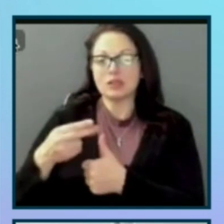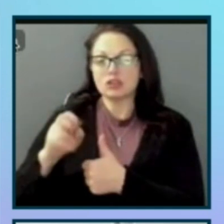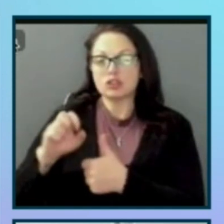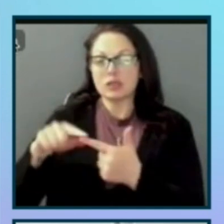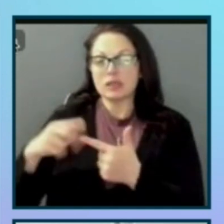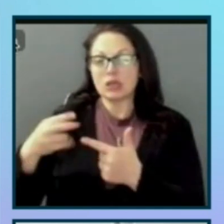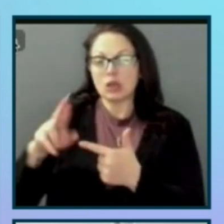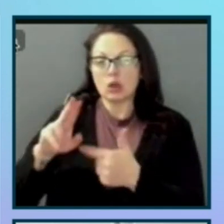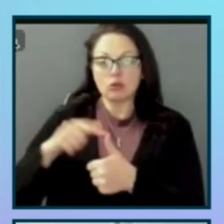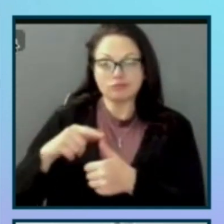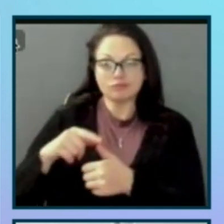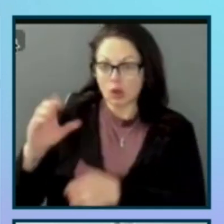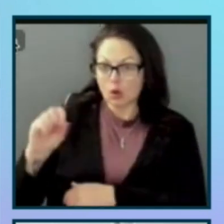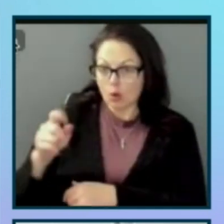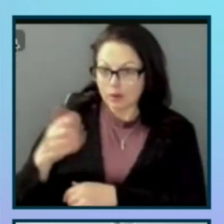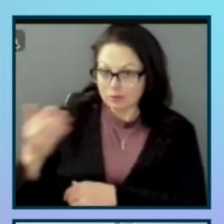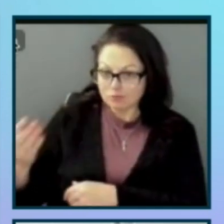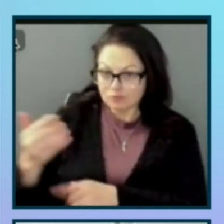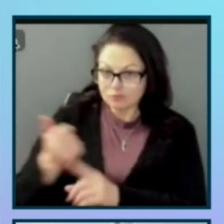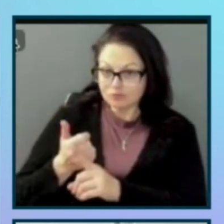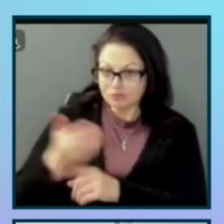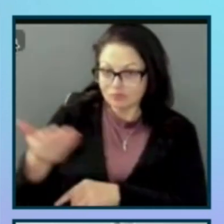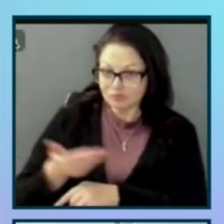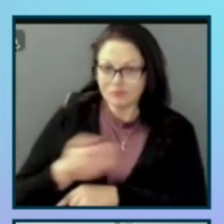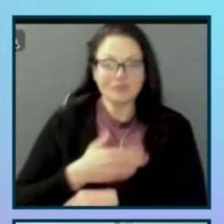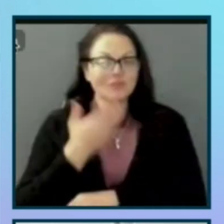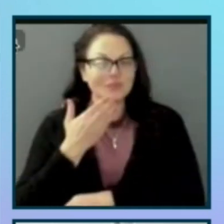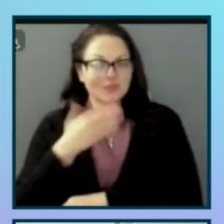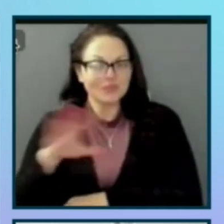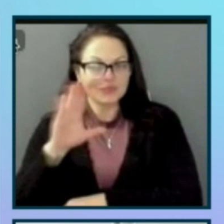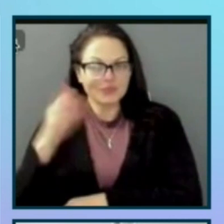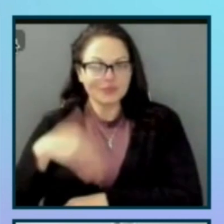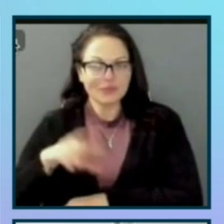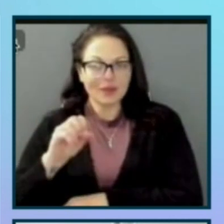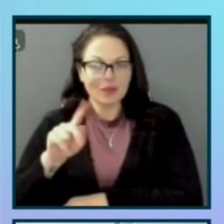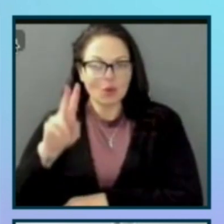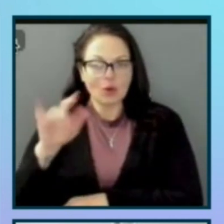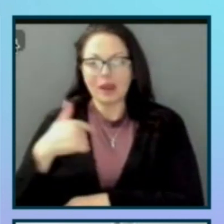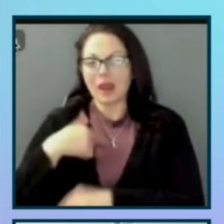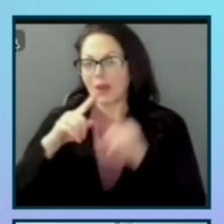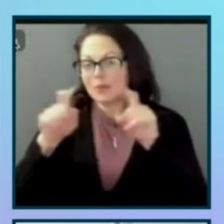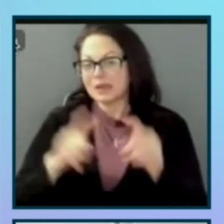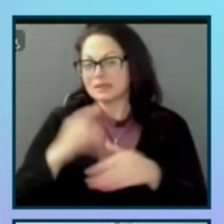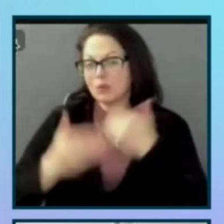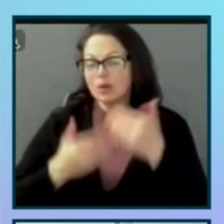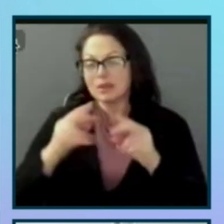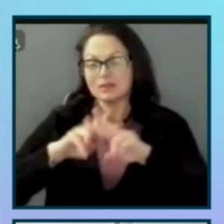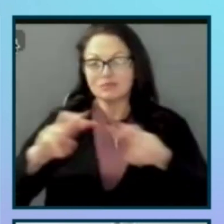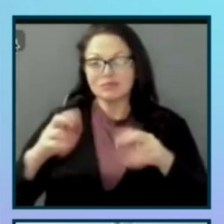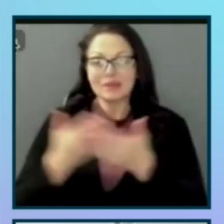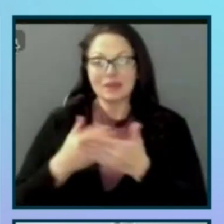Tim. Courtney, if you want to introduce yourself. Thanks, Annabelle. I'm Courtney Benjamin, and I am a testing process analyst at Ally on